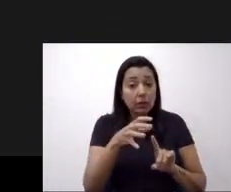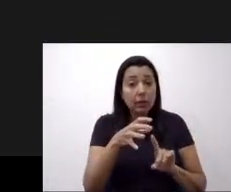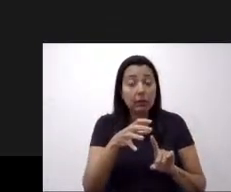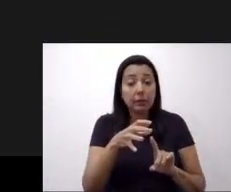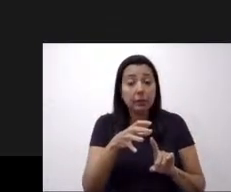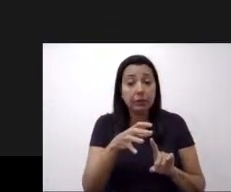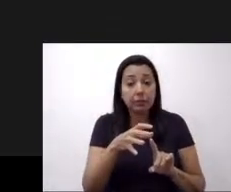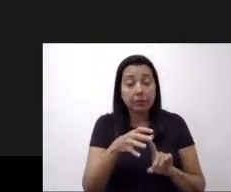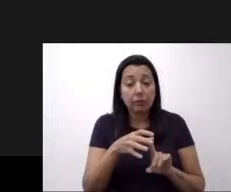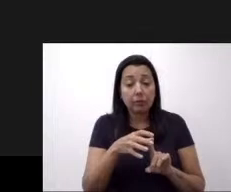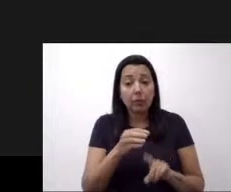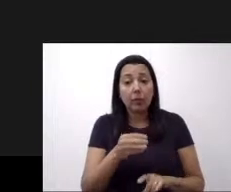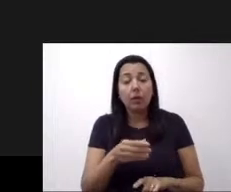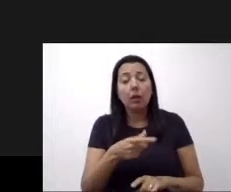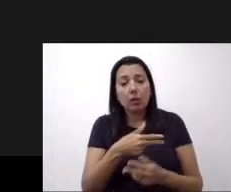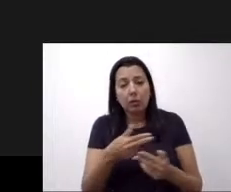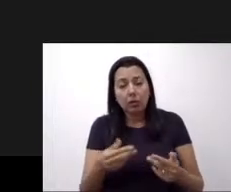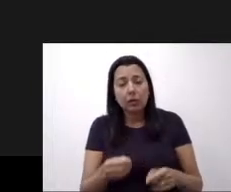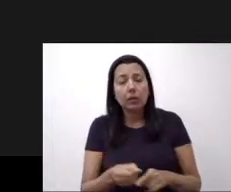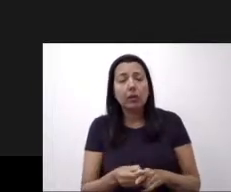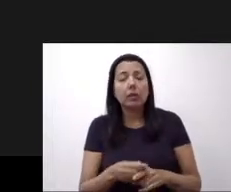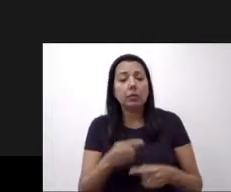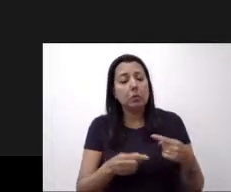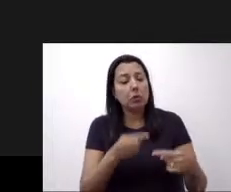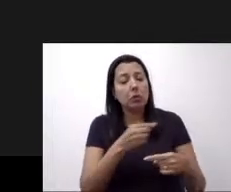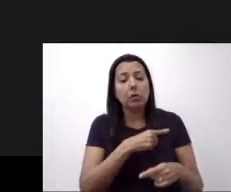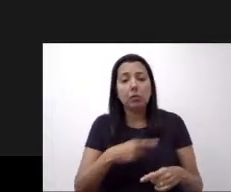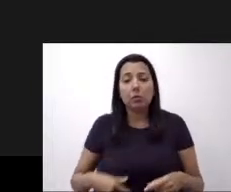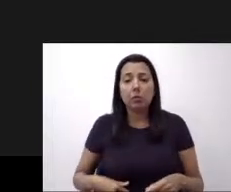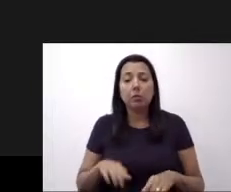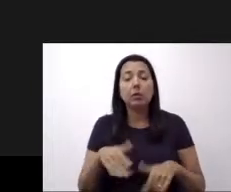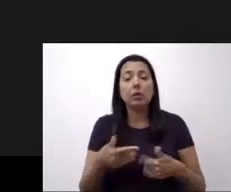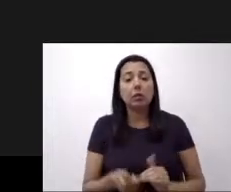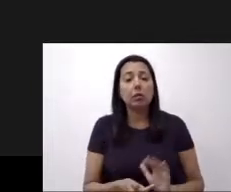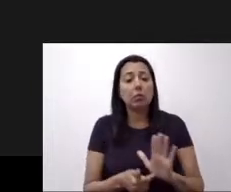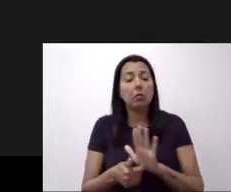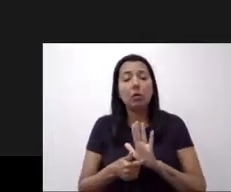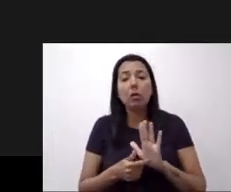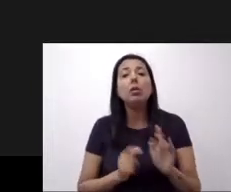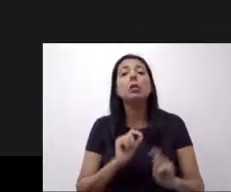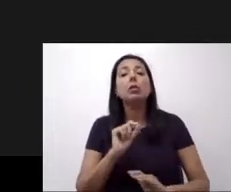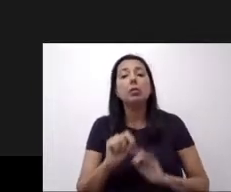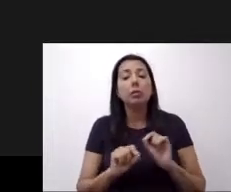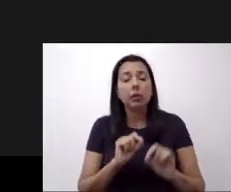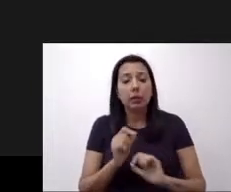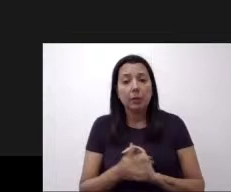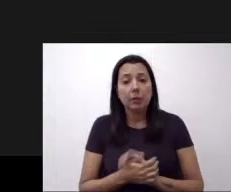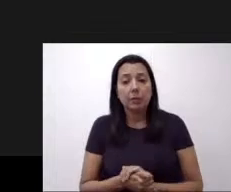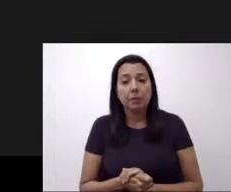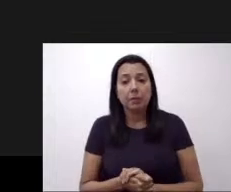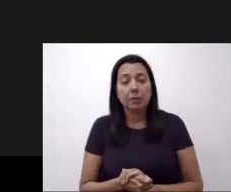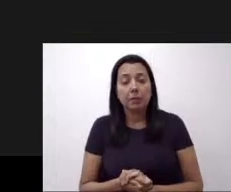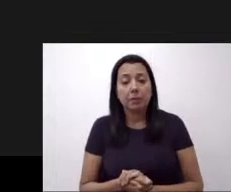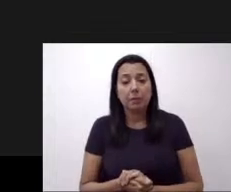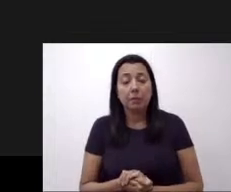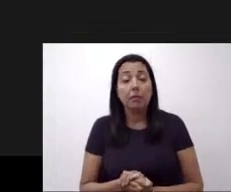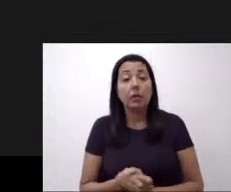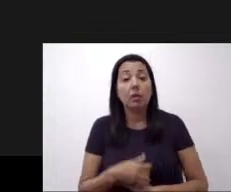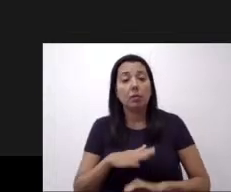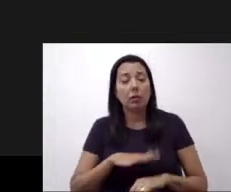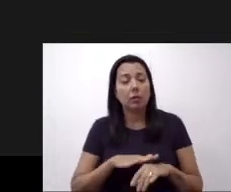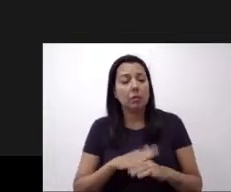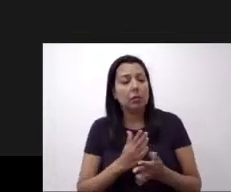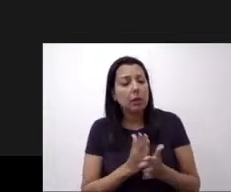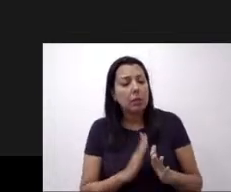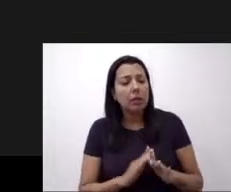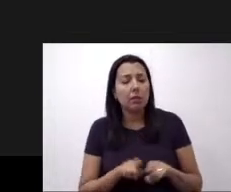Thus, they illustrate the fact that this constitutes a phase of disruption, to say it with the words of